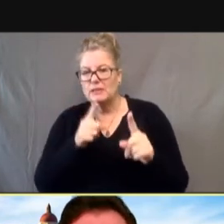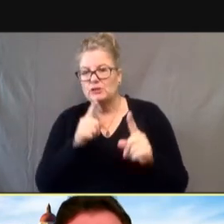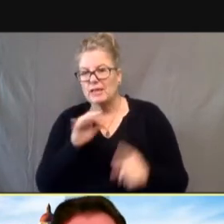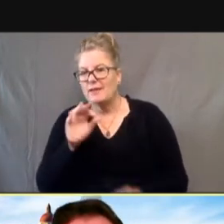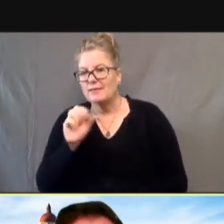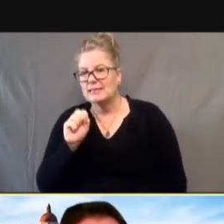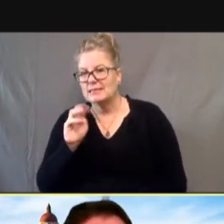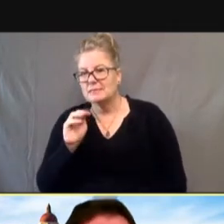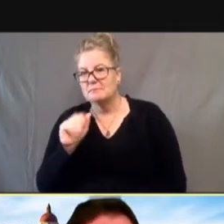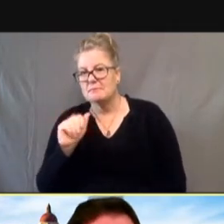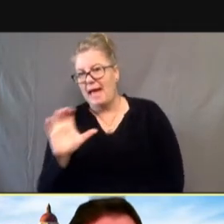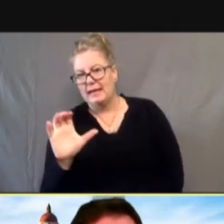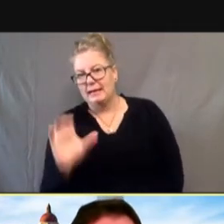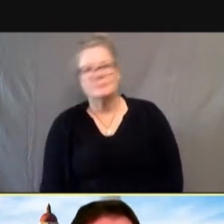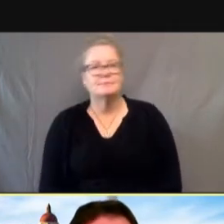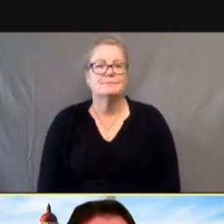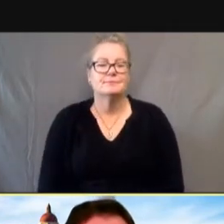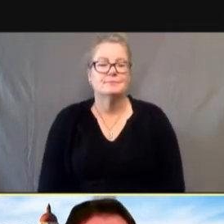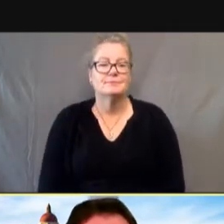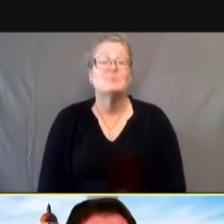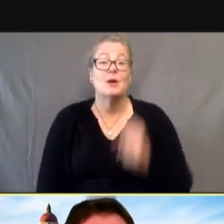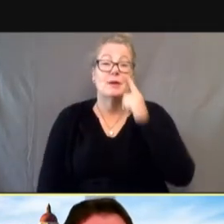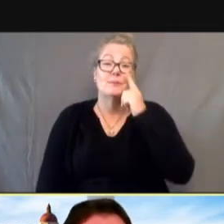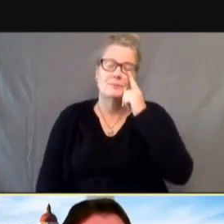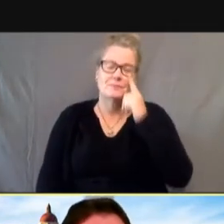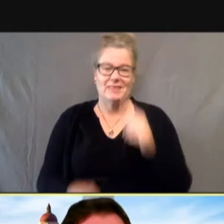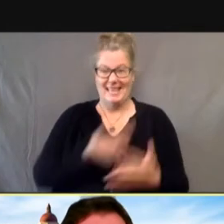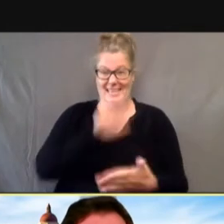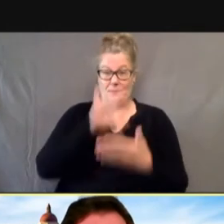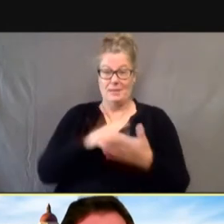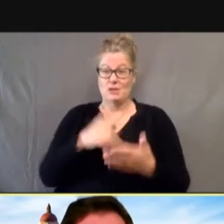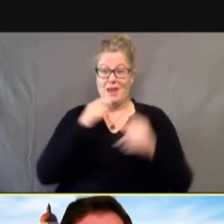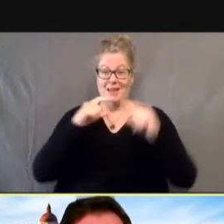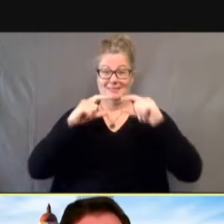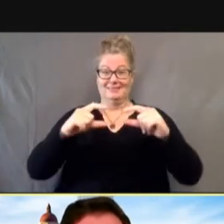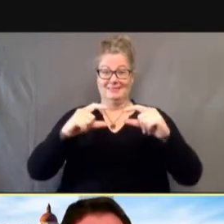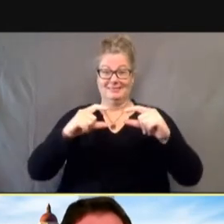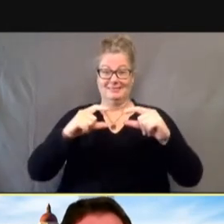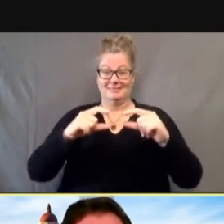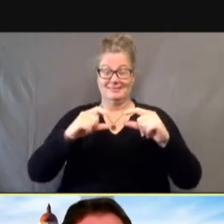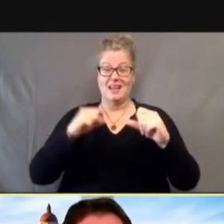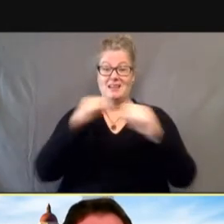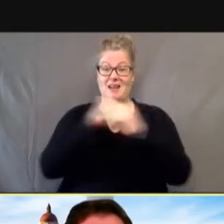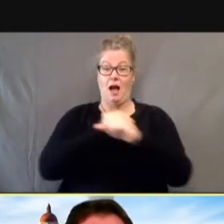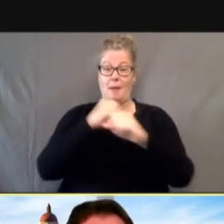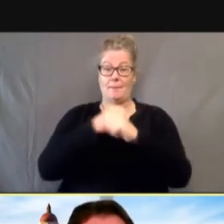So I put combat health inequities front